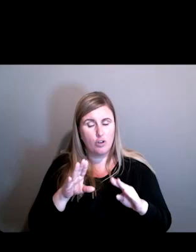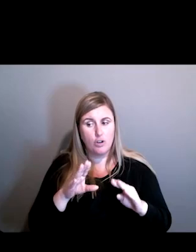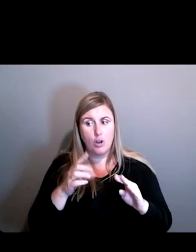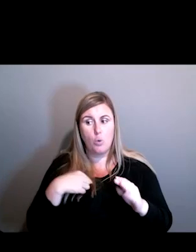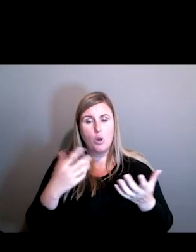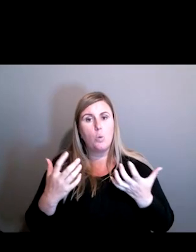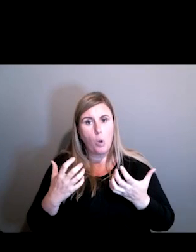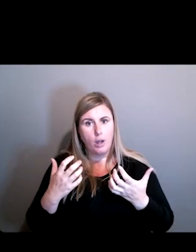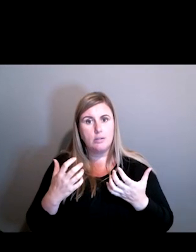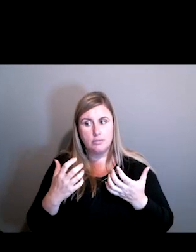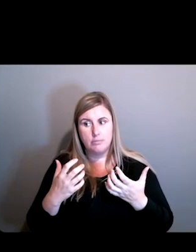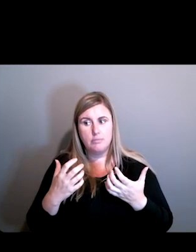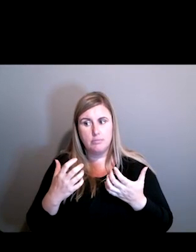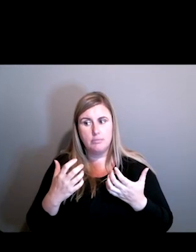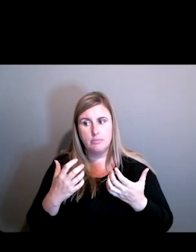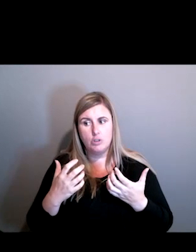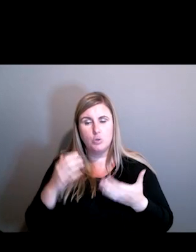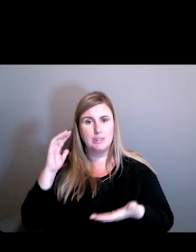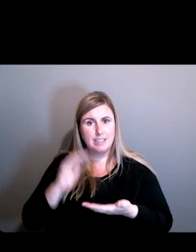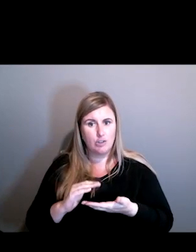changing behaviors, and we want to